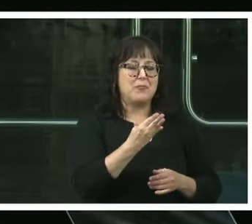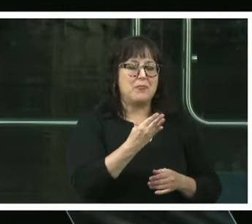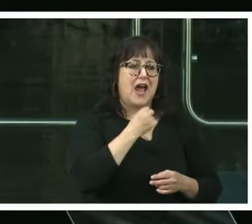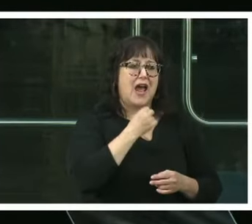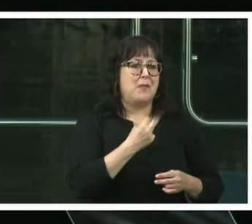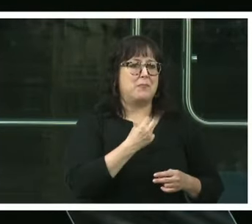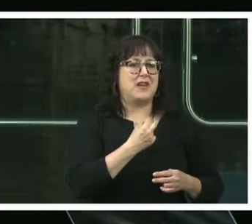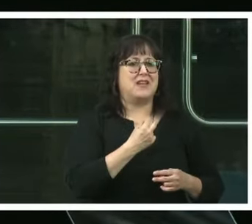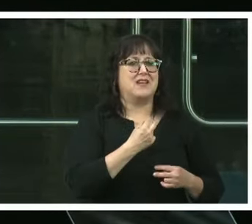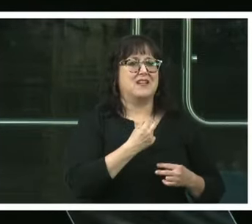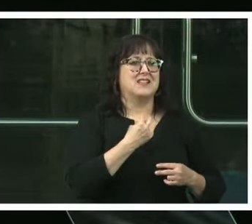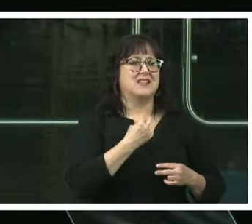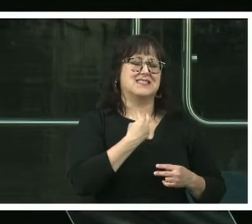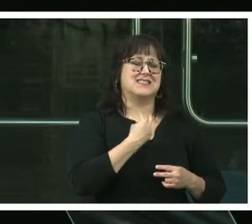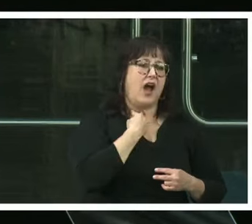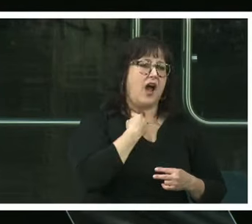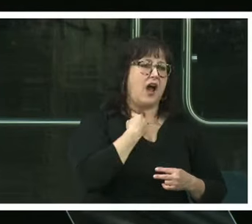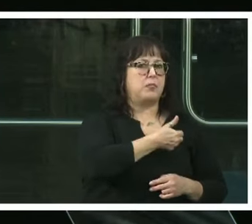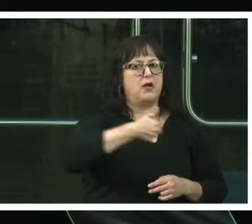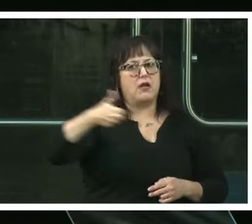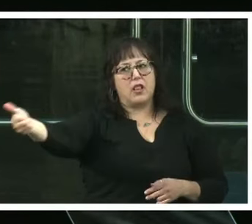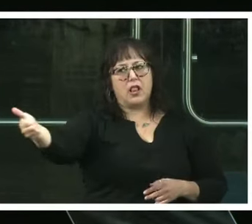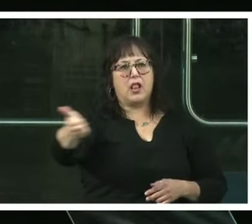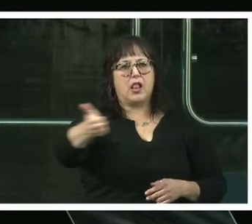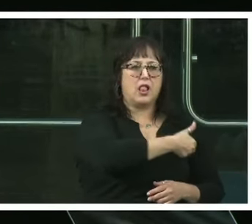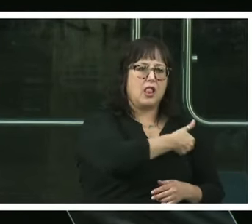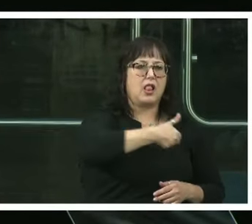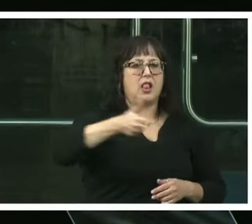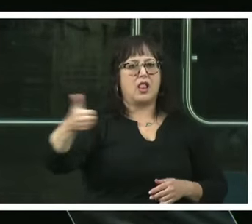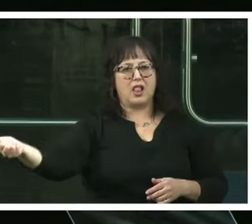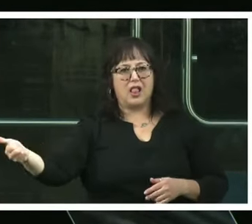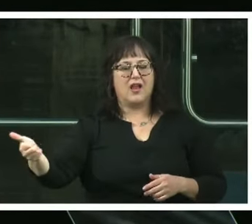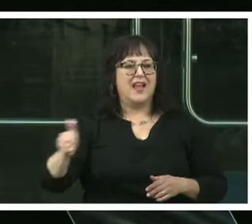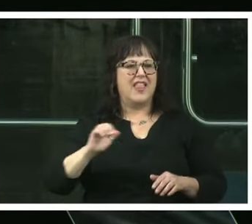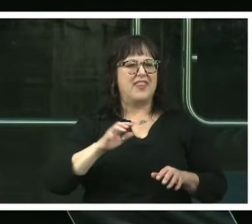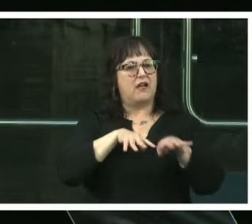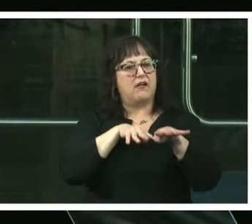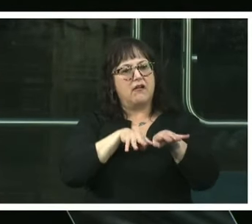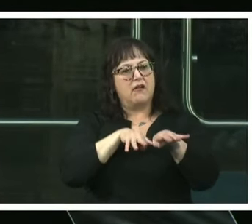choke our roads and pollute our air.